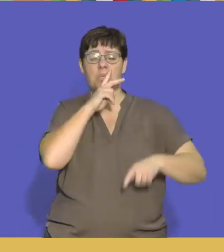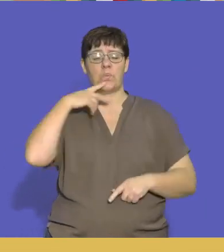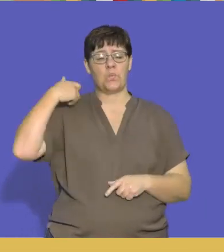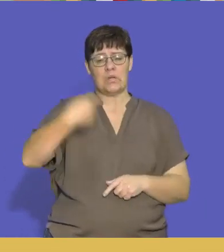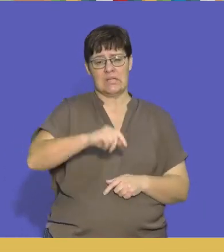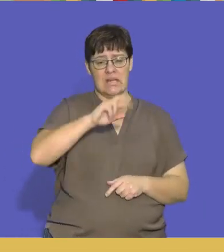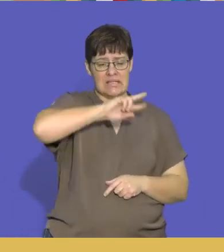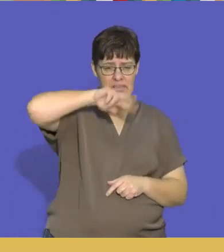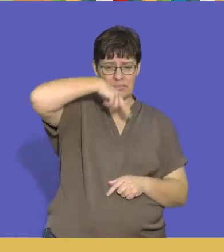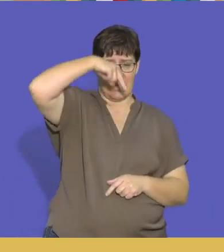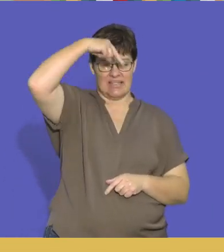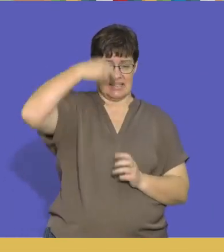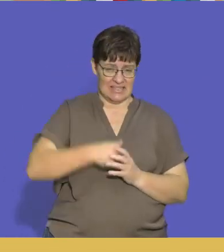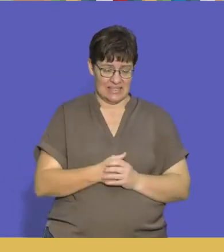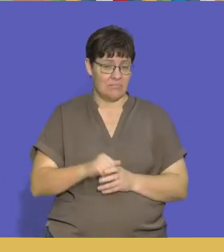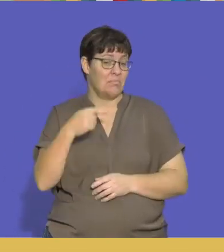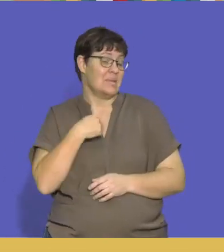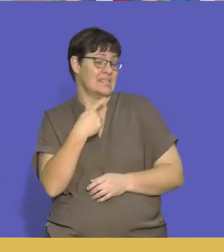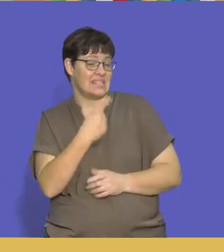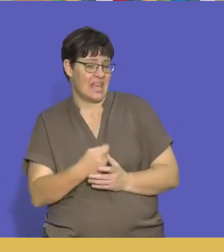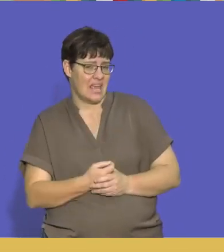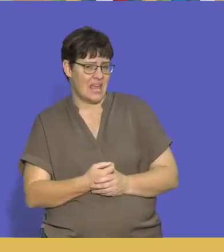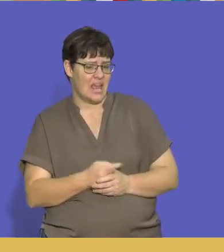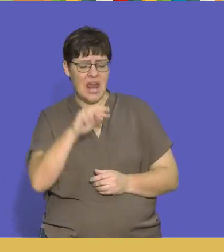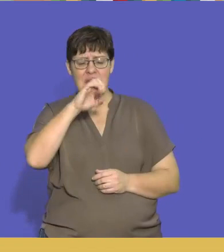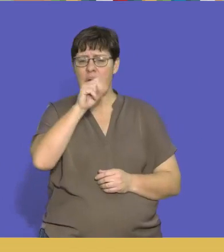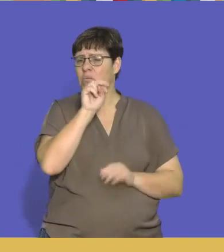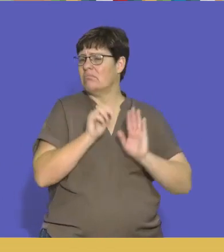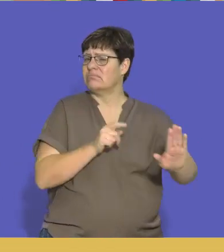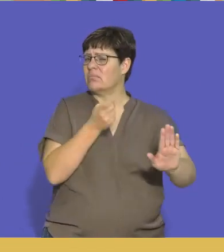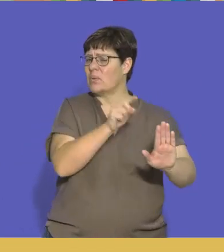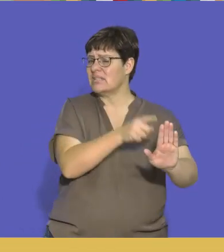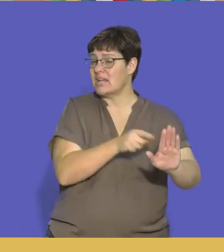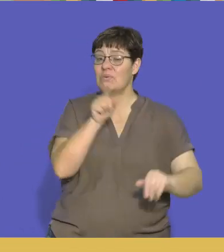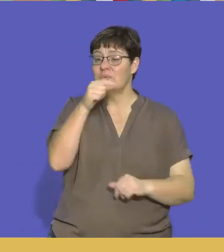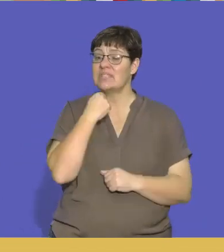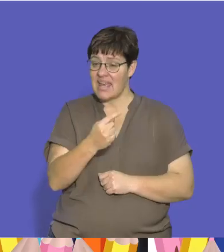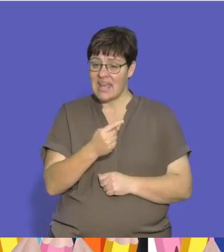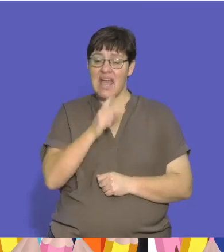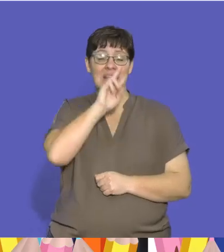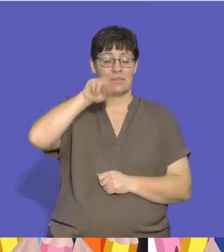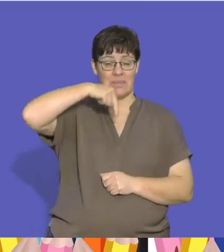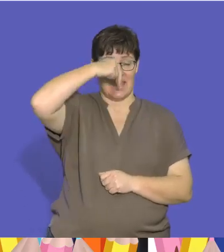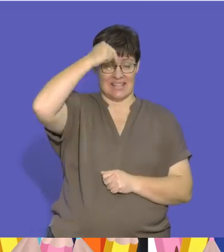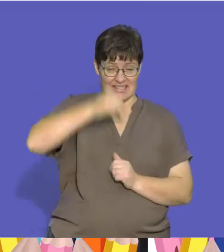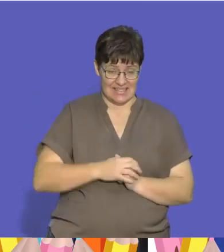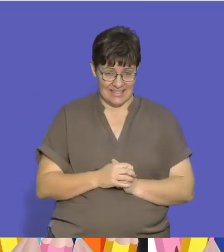cooked delicious spaghetti. I say, what is the noun? You say,